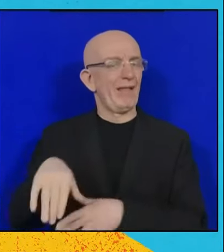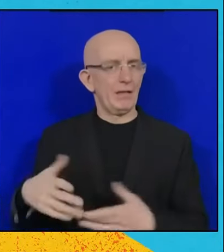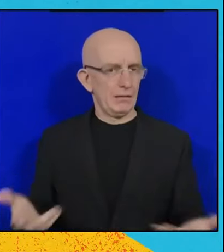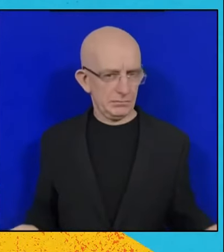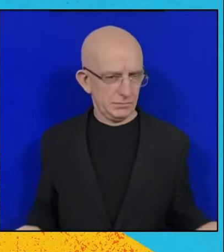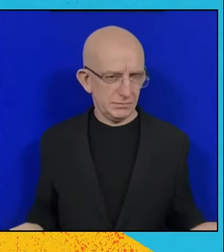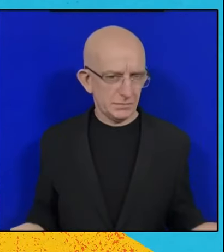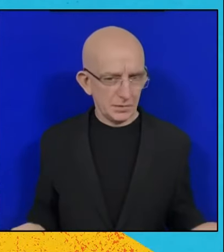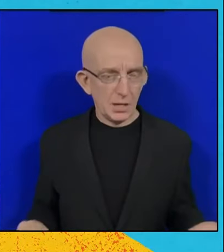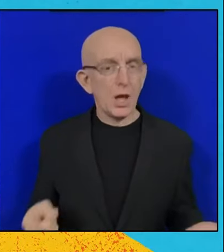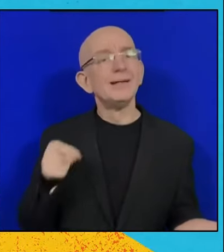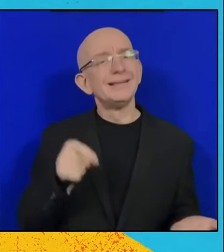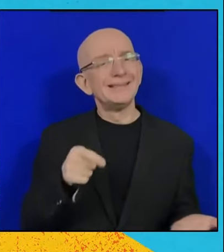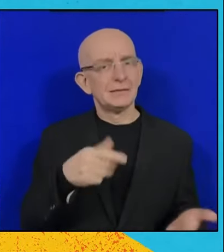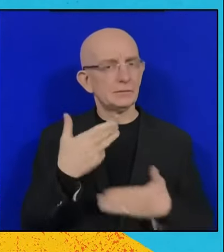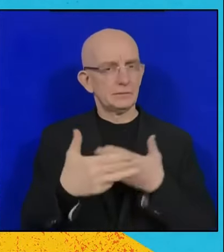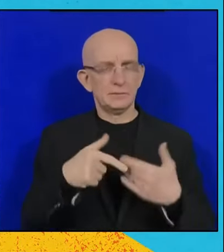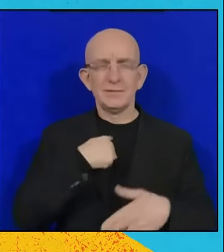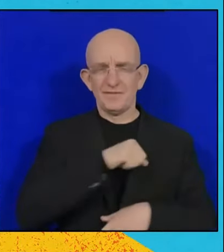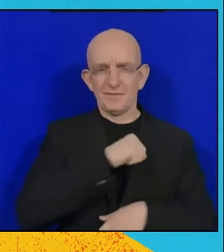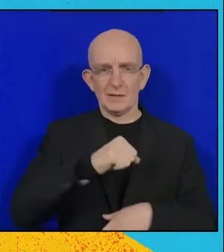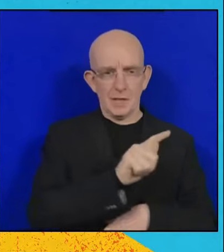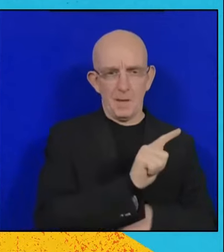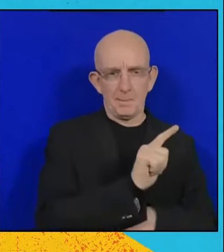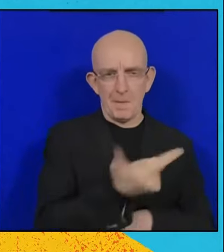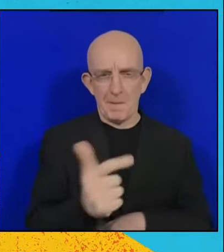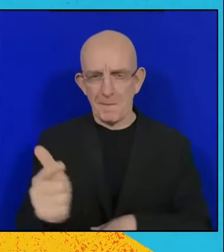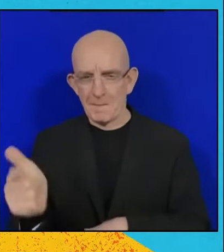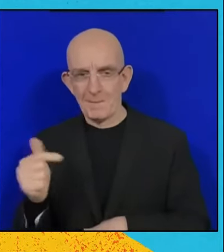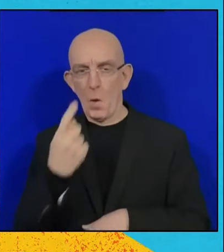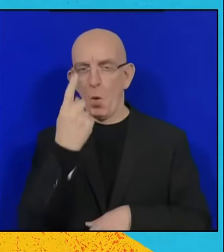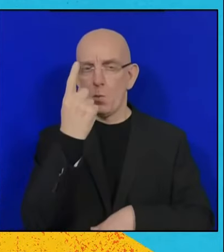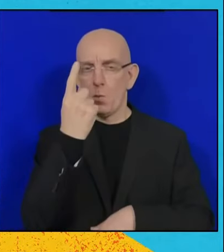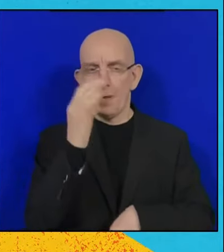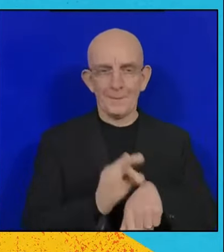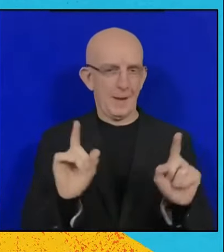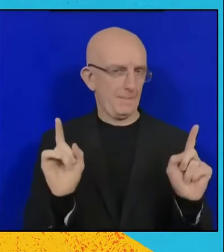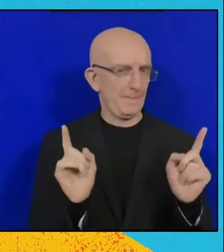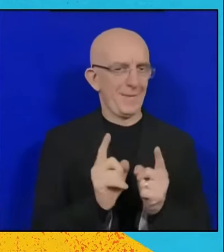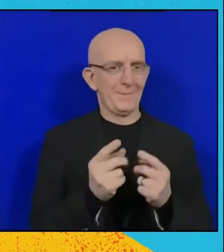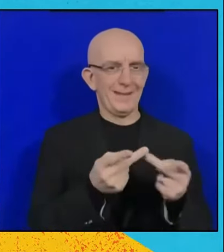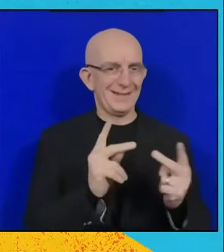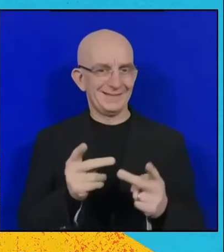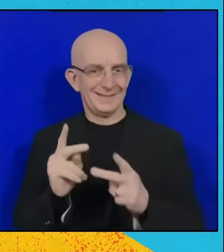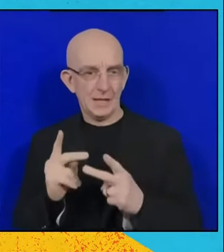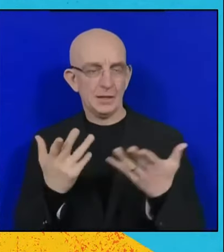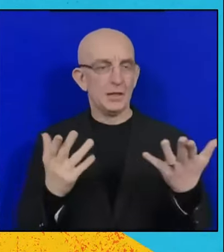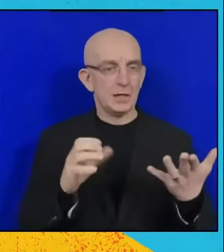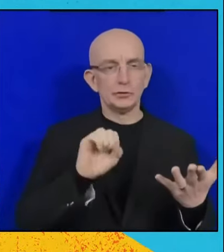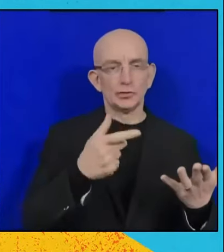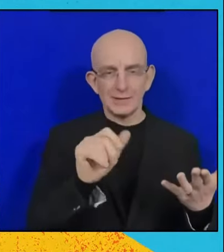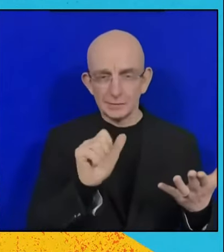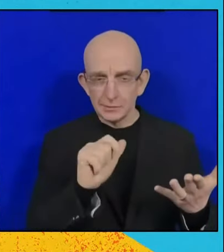hindrance faced by youth activists in their advocacy for the SDGs? 60 seconds, start now.